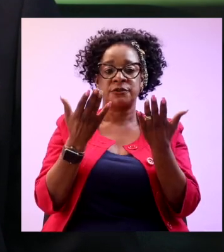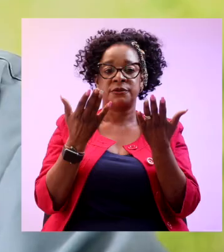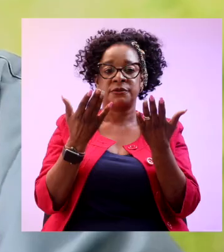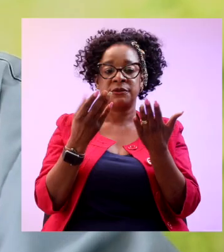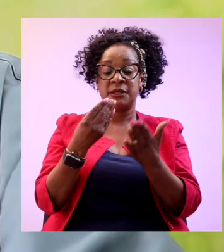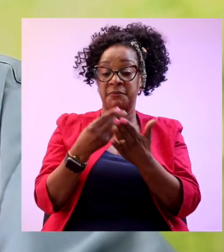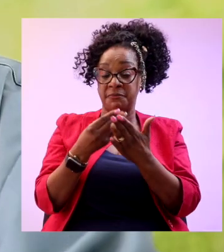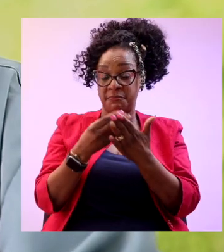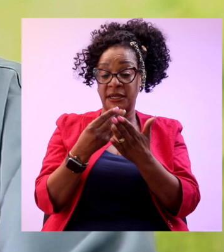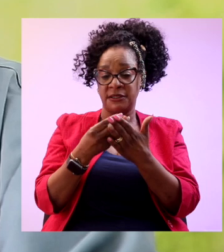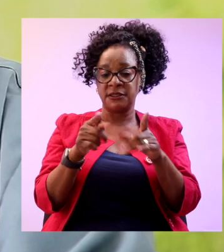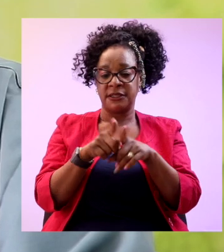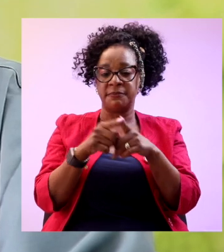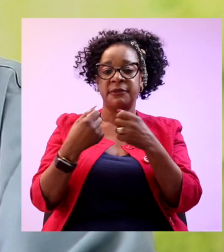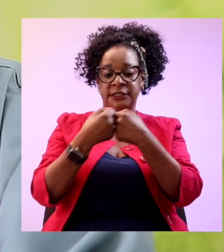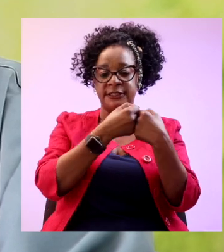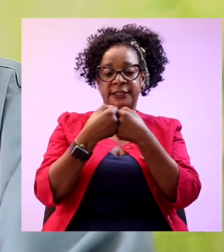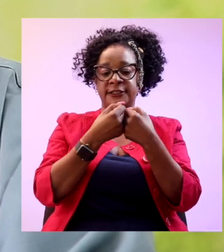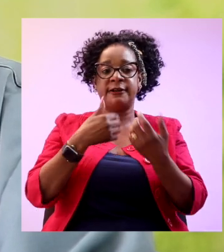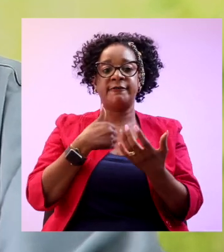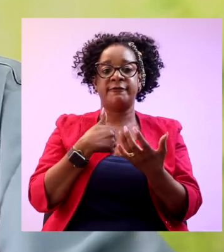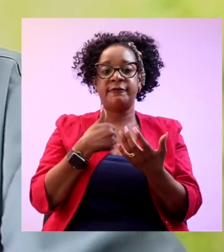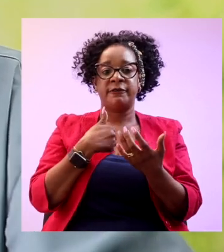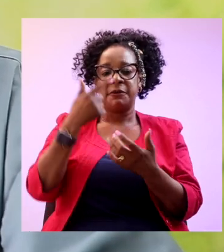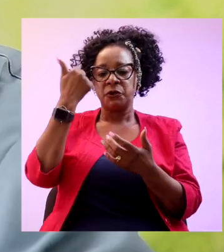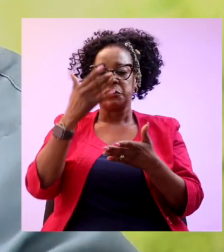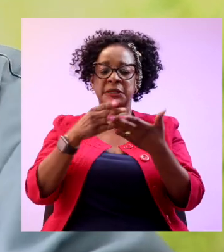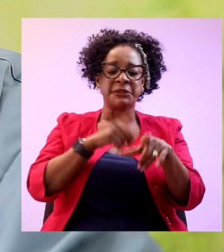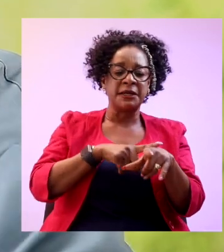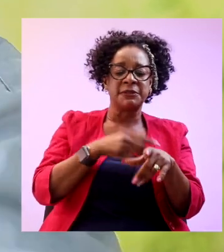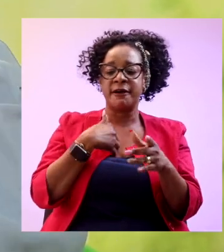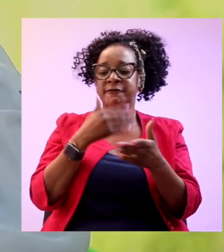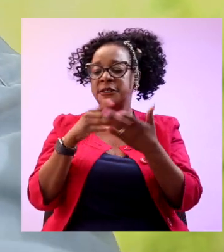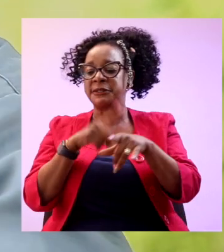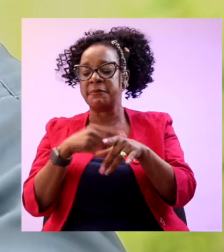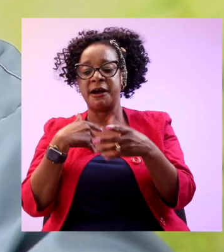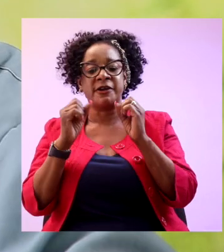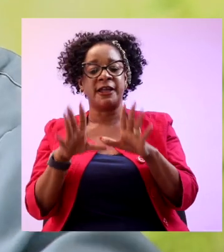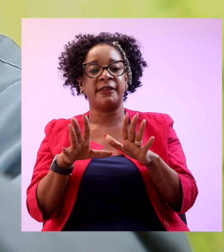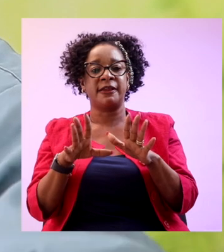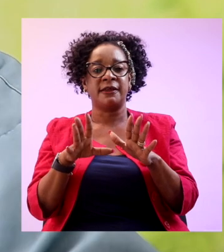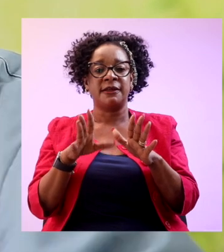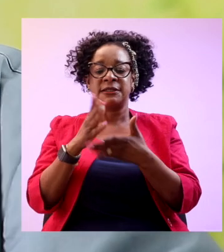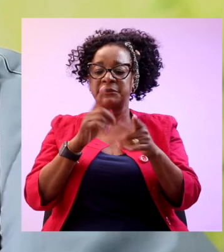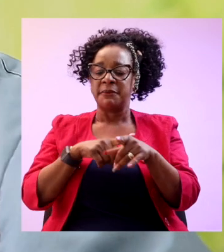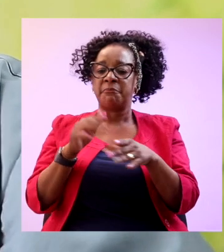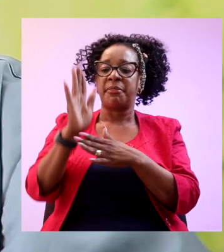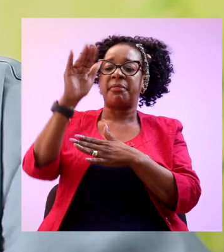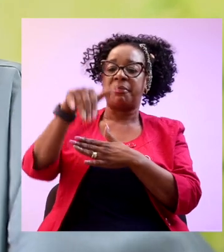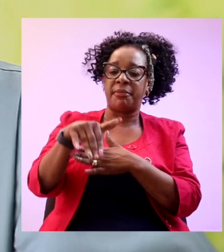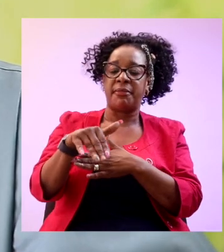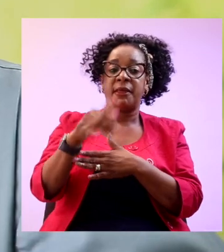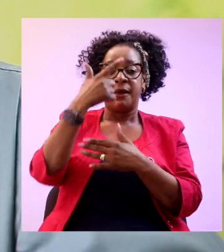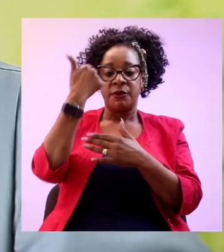crop. Bei zimekuwa zina changamoto sana, sababu nimepata potea, wakati mwingine upati zimeshuka chini